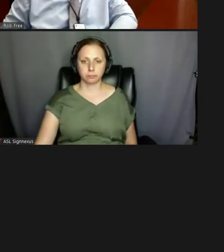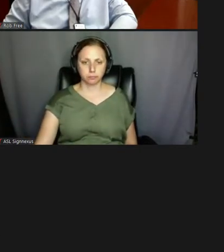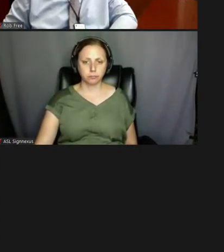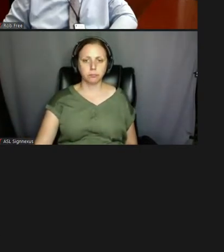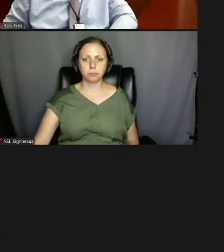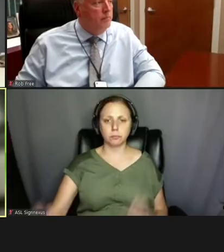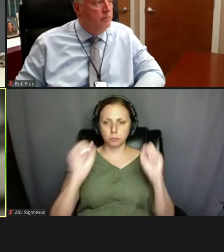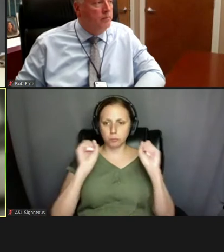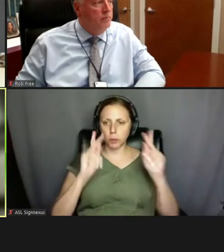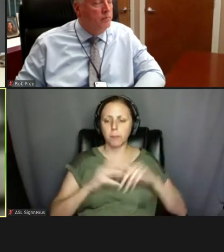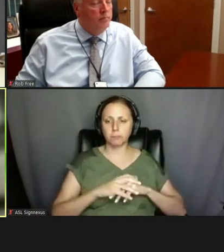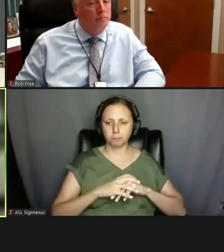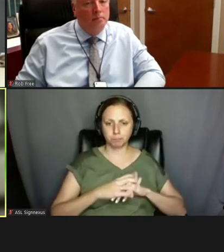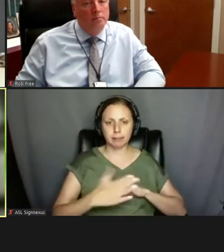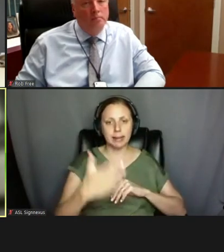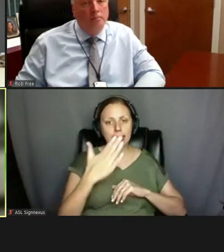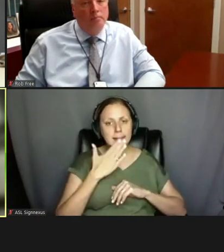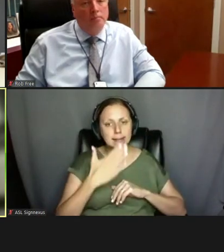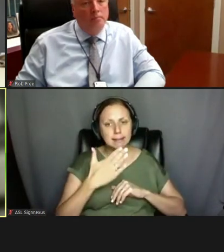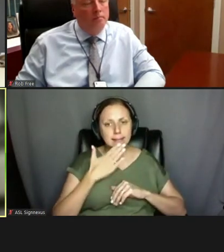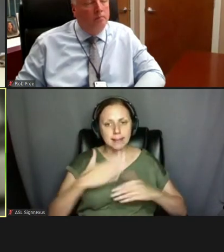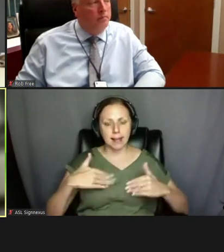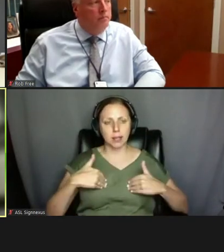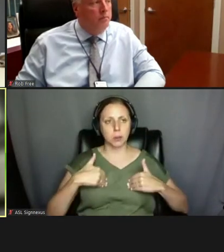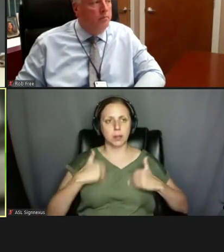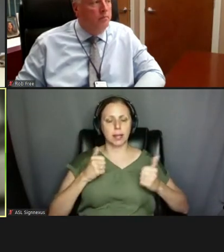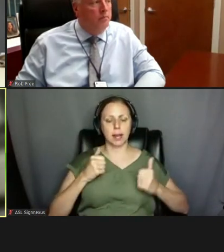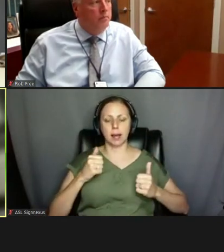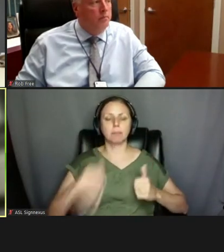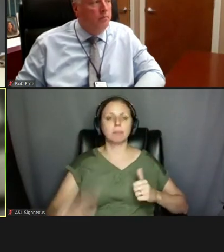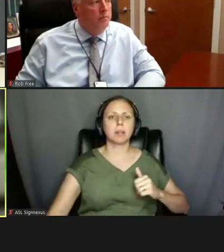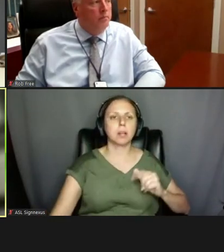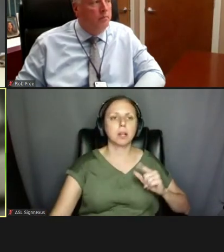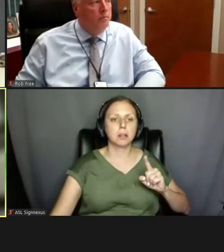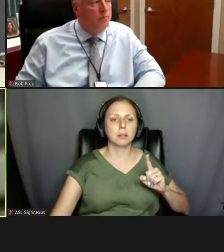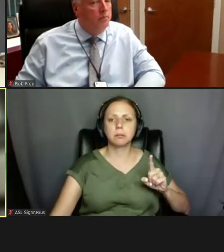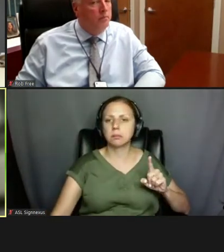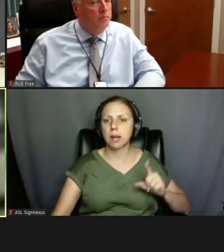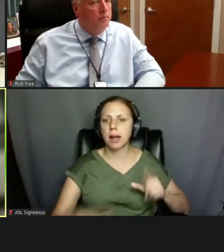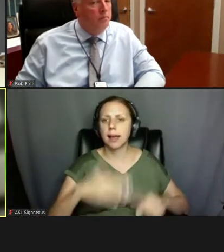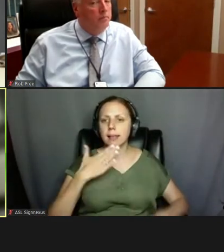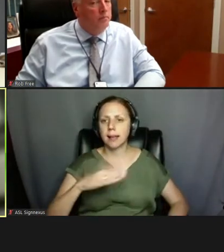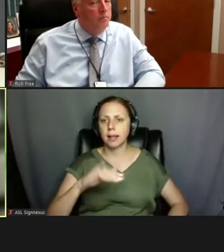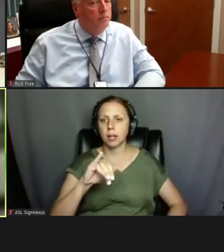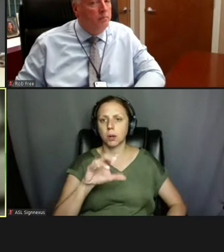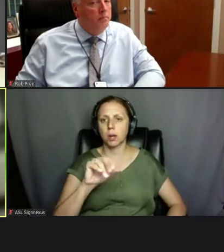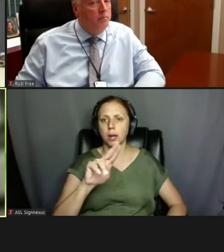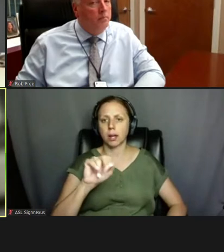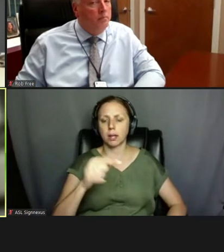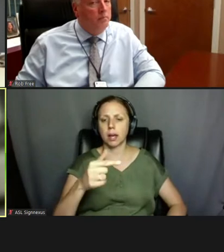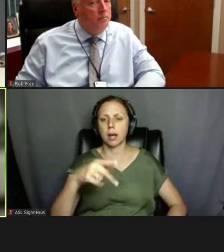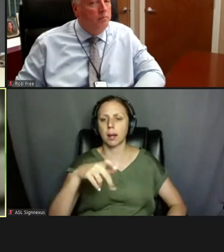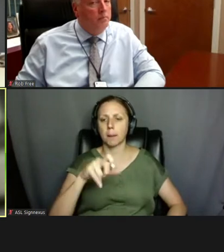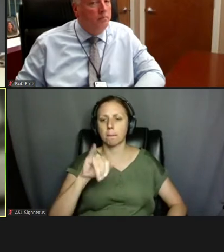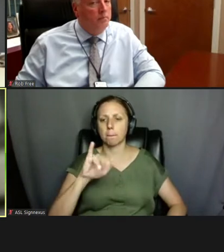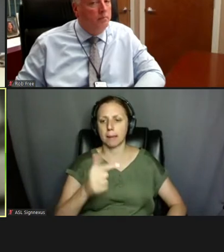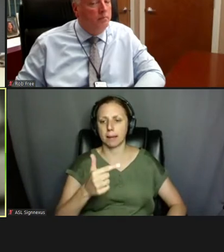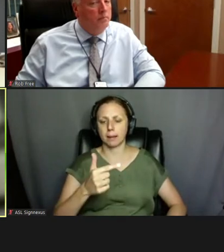Okay, thank you, Yongping. So next we're gonna have Marissa Gadlin followed by Charlton D'Souza.